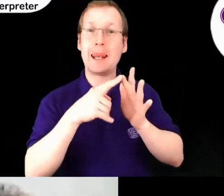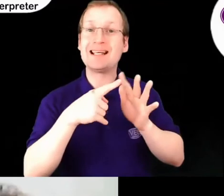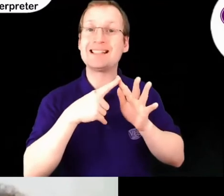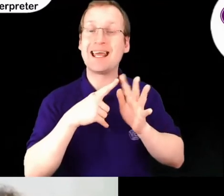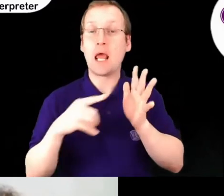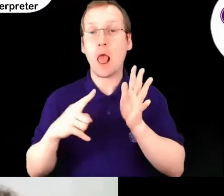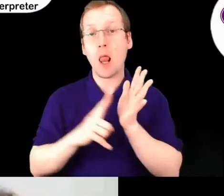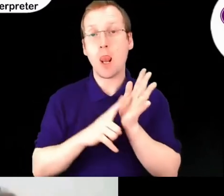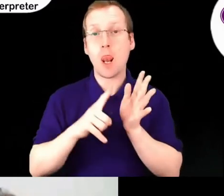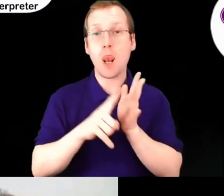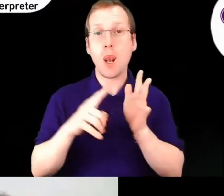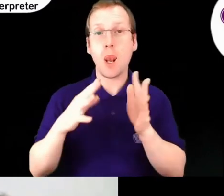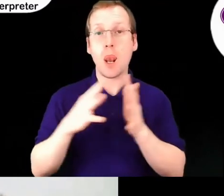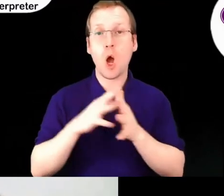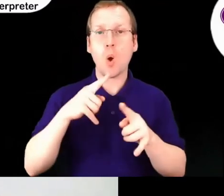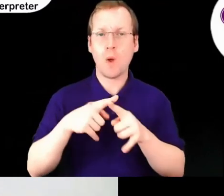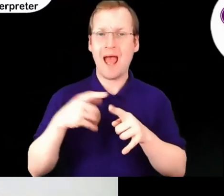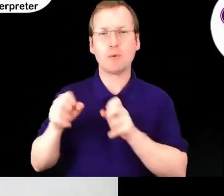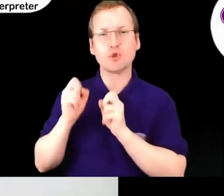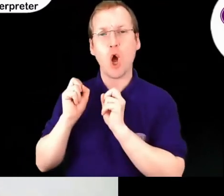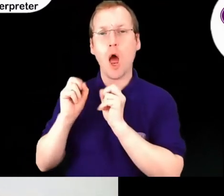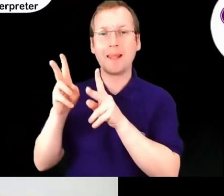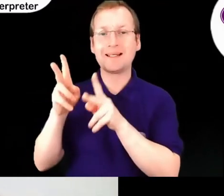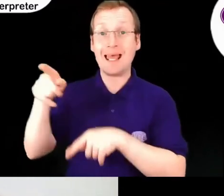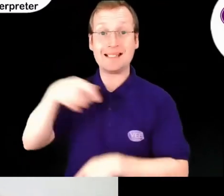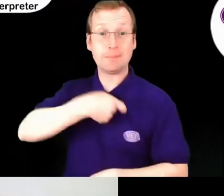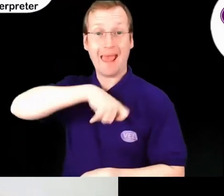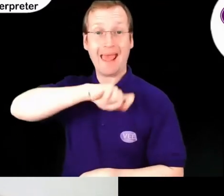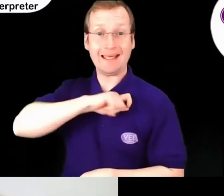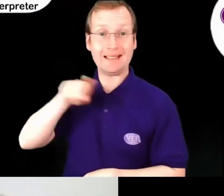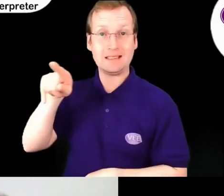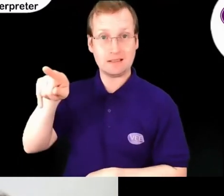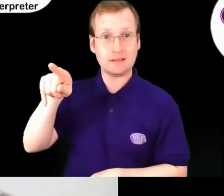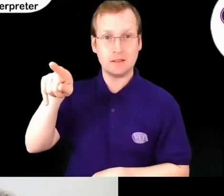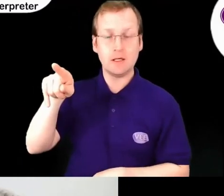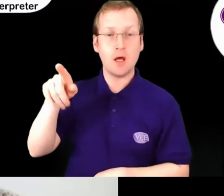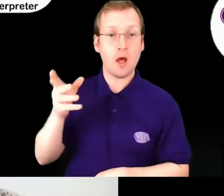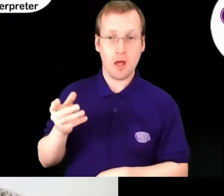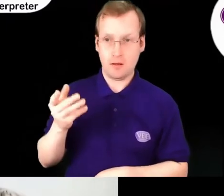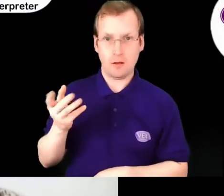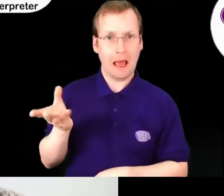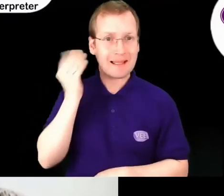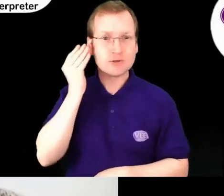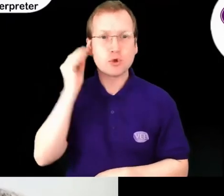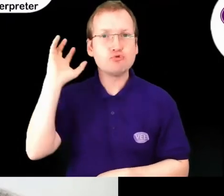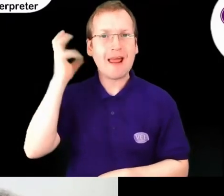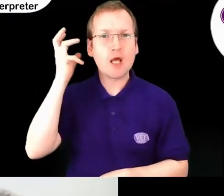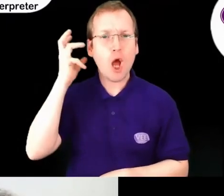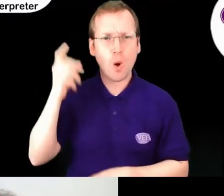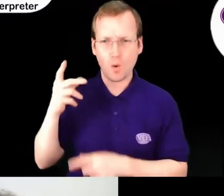her. But when I was on holiday in Spain, I heard the radio. It was something